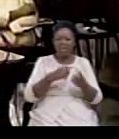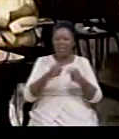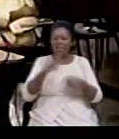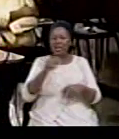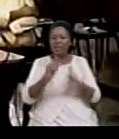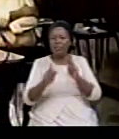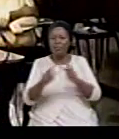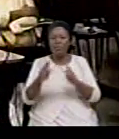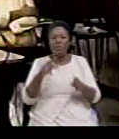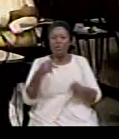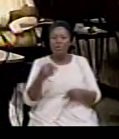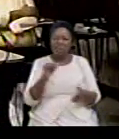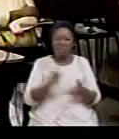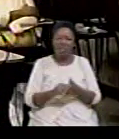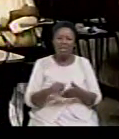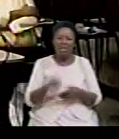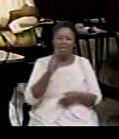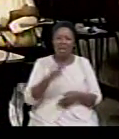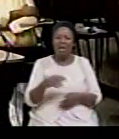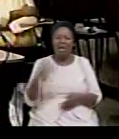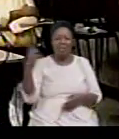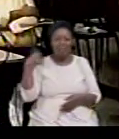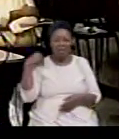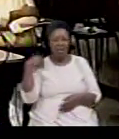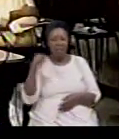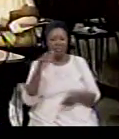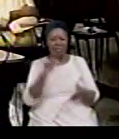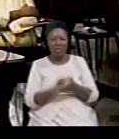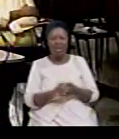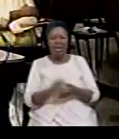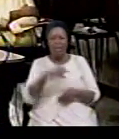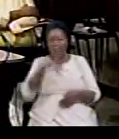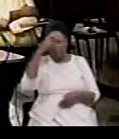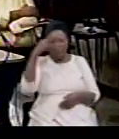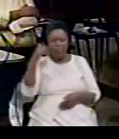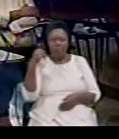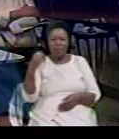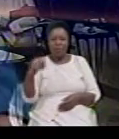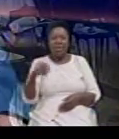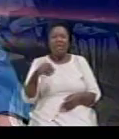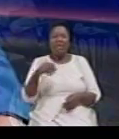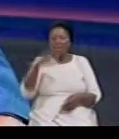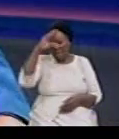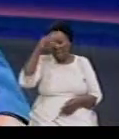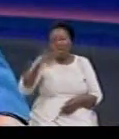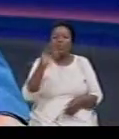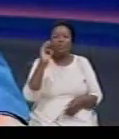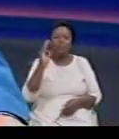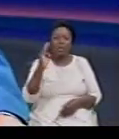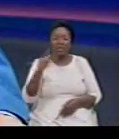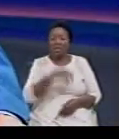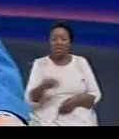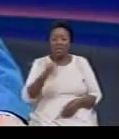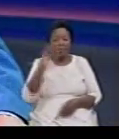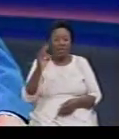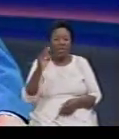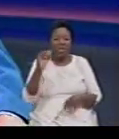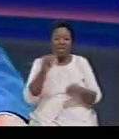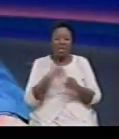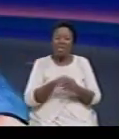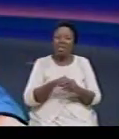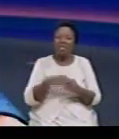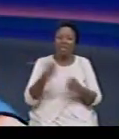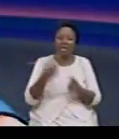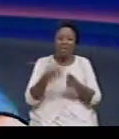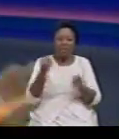were masters of that lady, because they had said, in the name of Jesus, come out of her. And the devil came